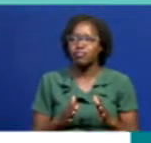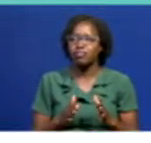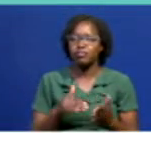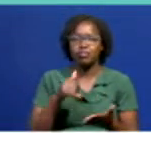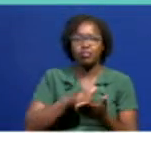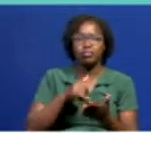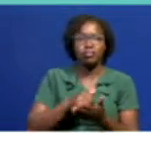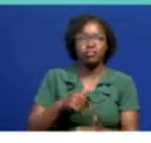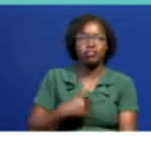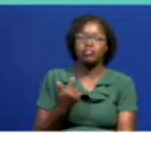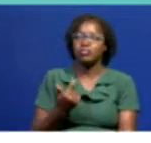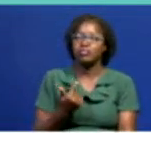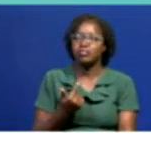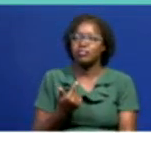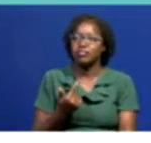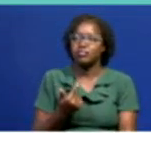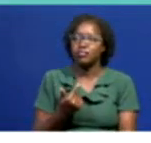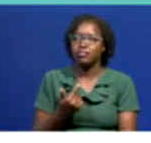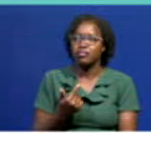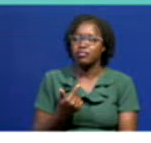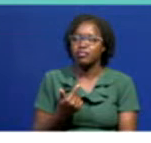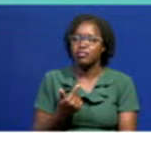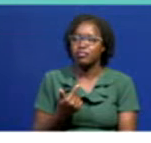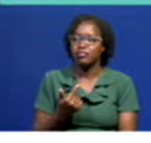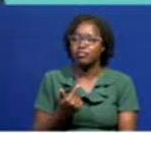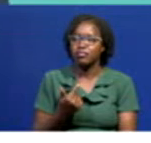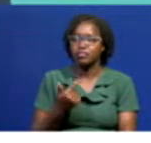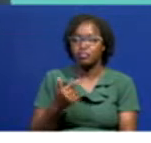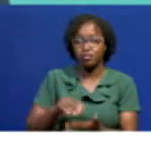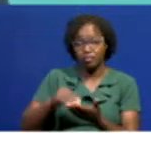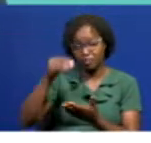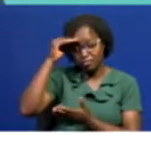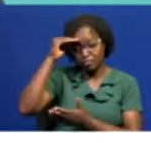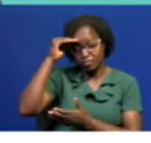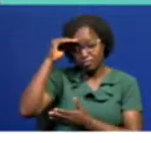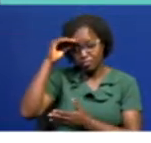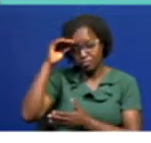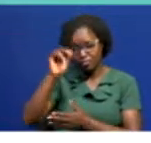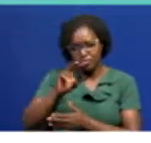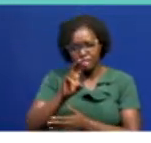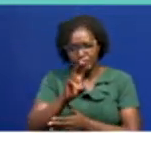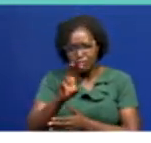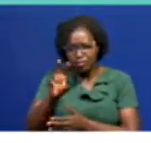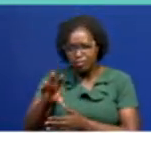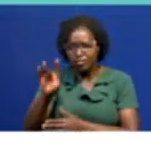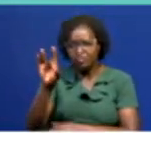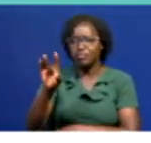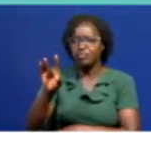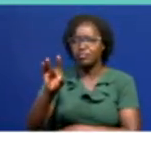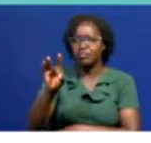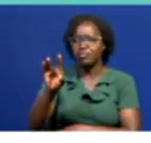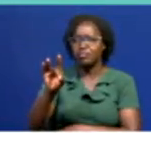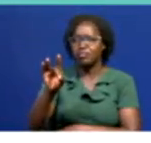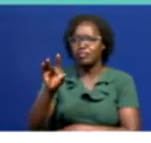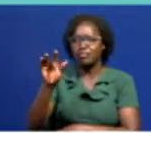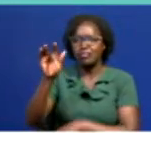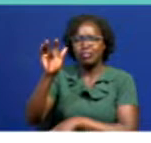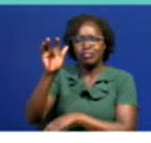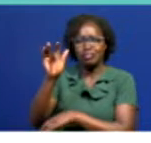including myself as a scientist, discovered and located the very